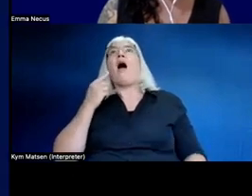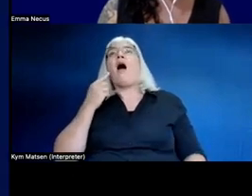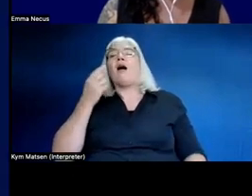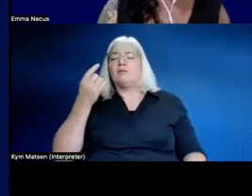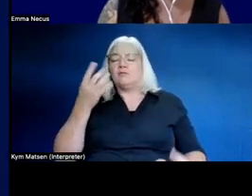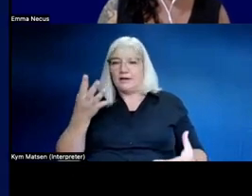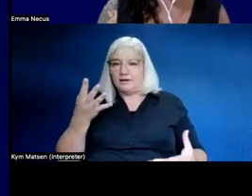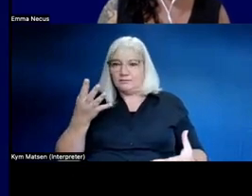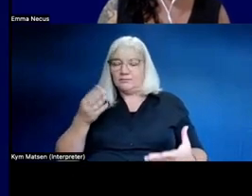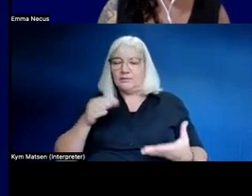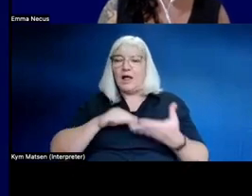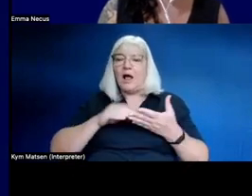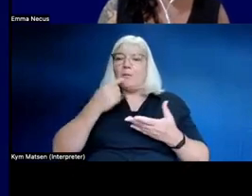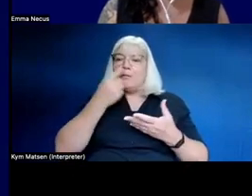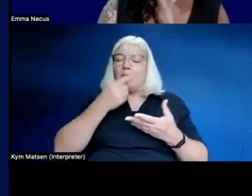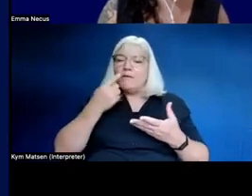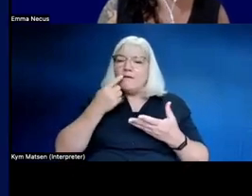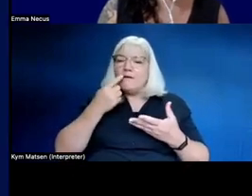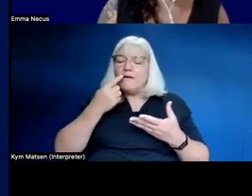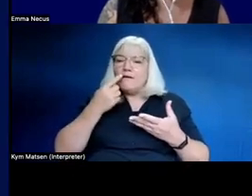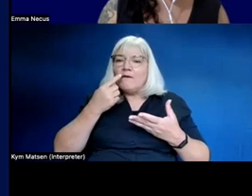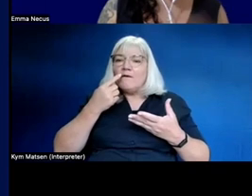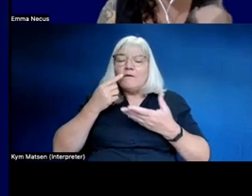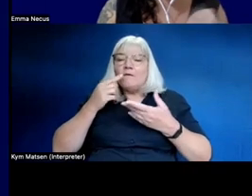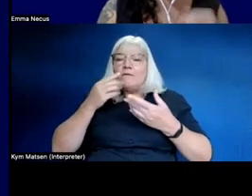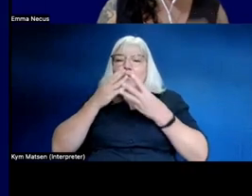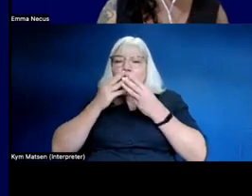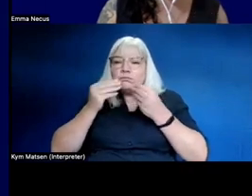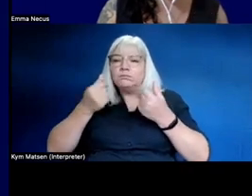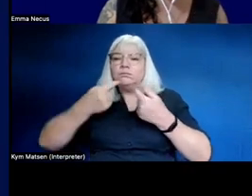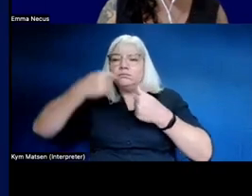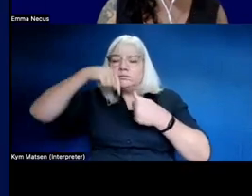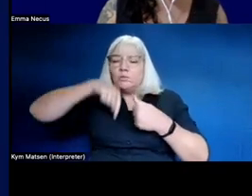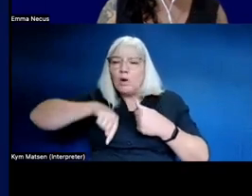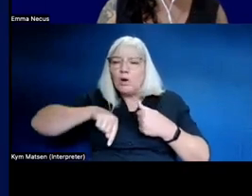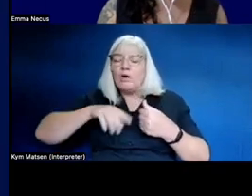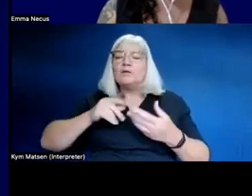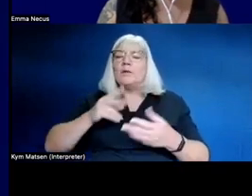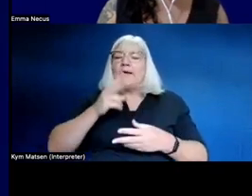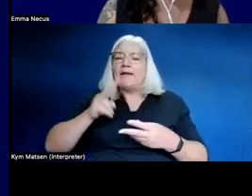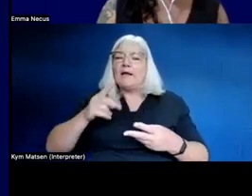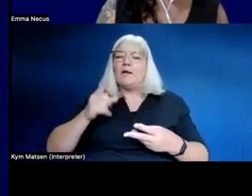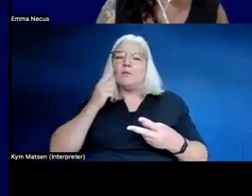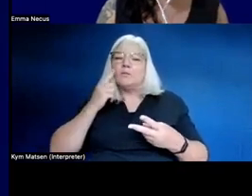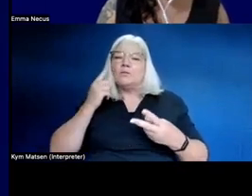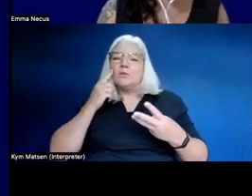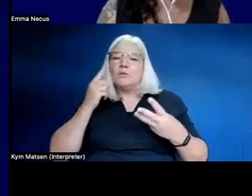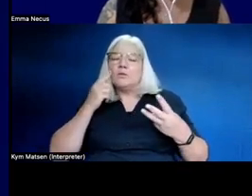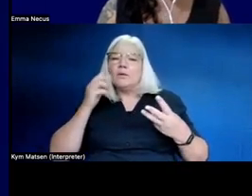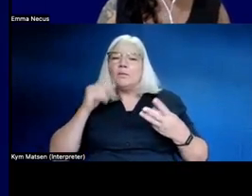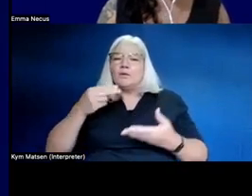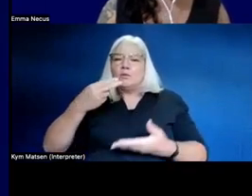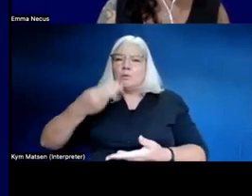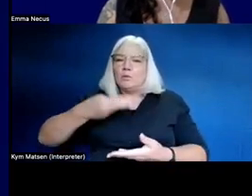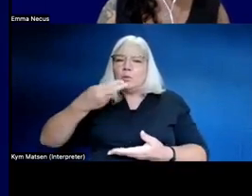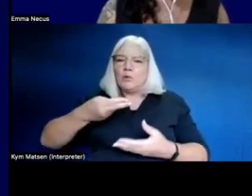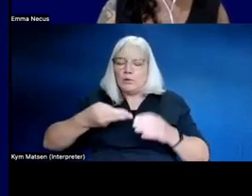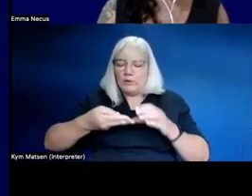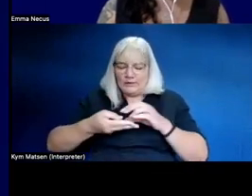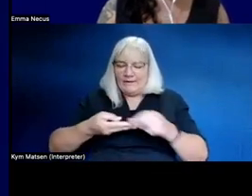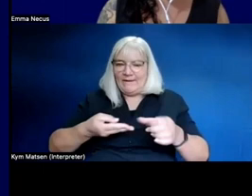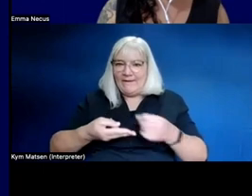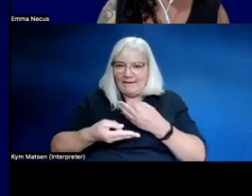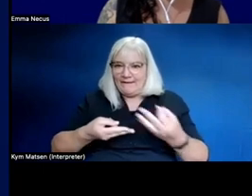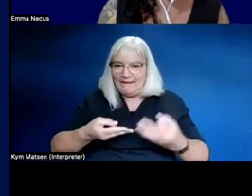her mouth by doing it again, but with an empty spoon, which let her swallow what was left over. There's still a little bit of work here to be